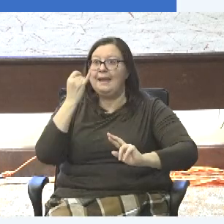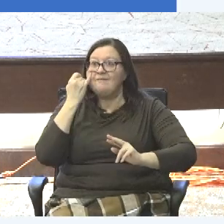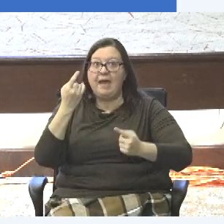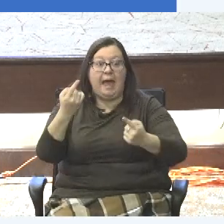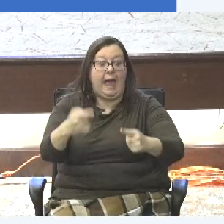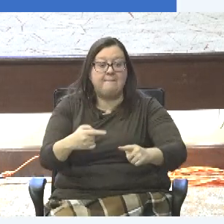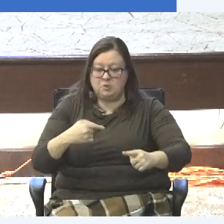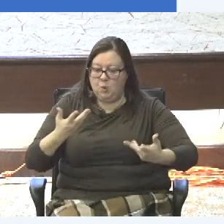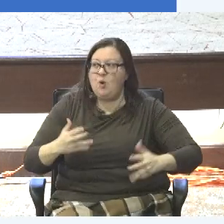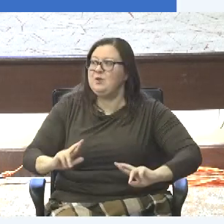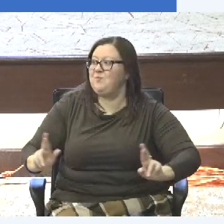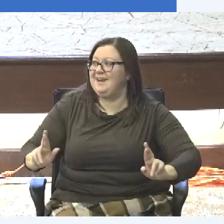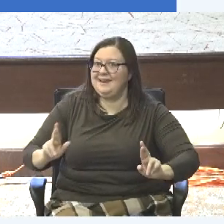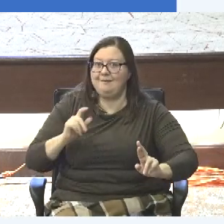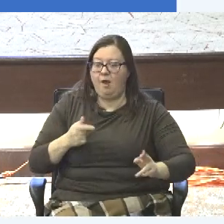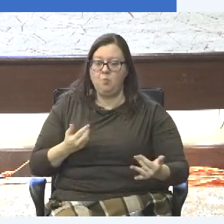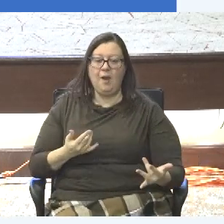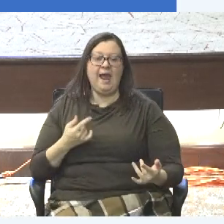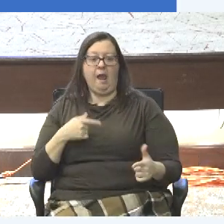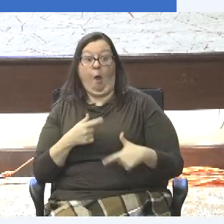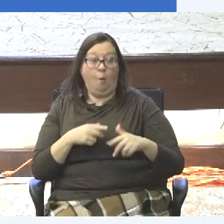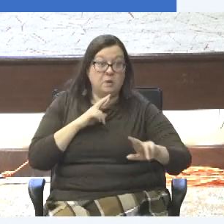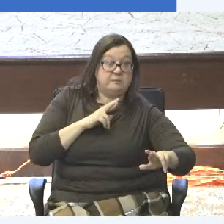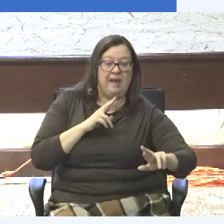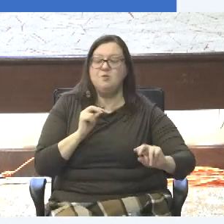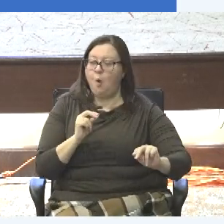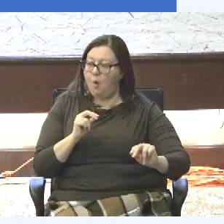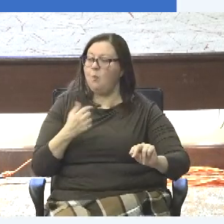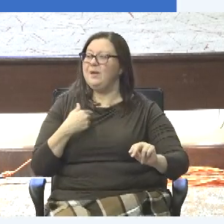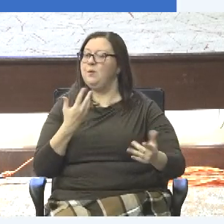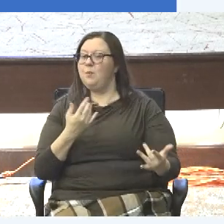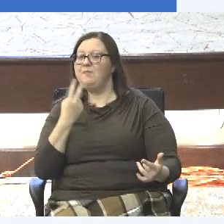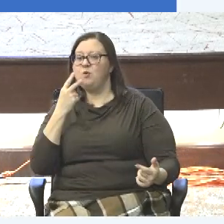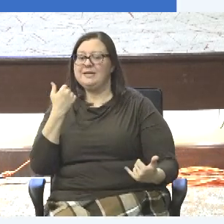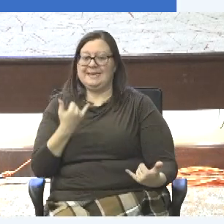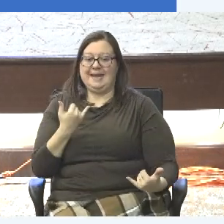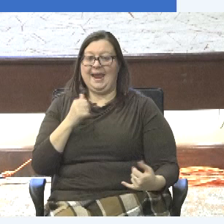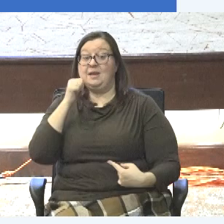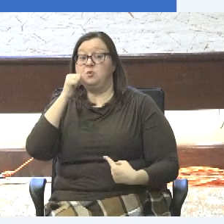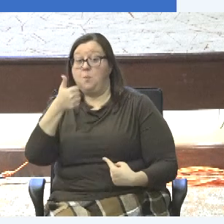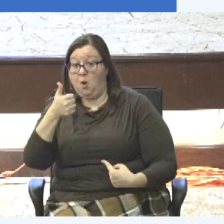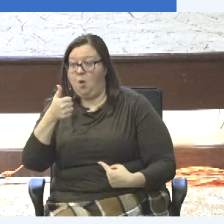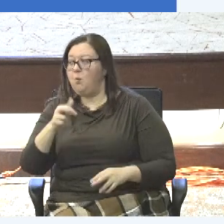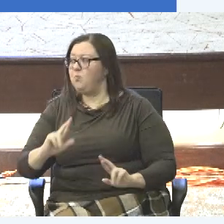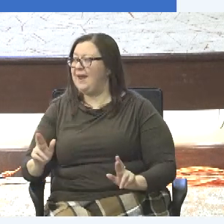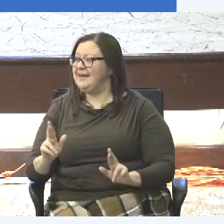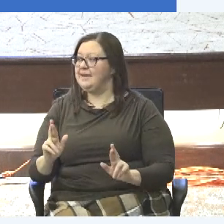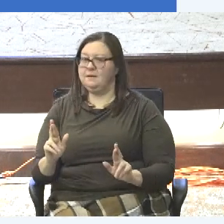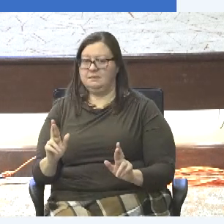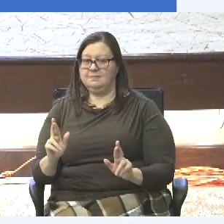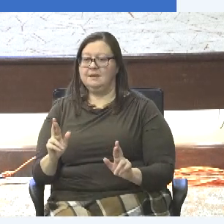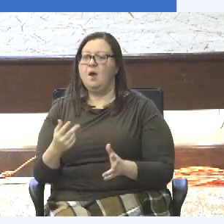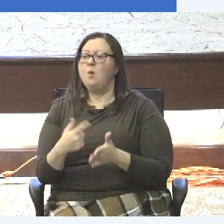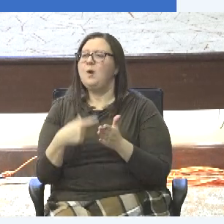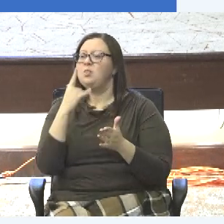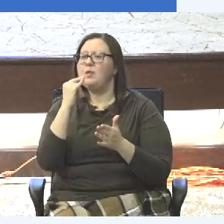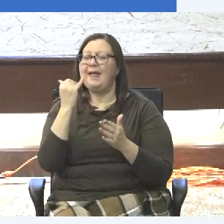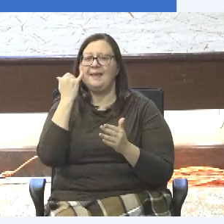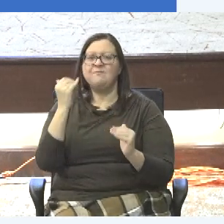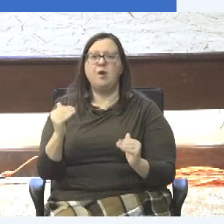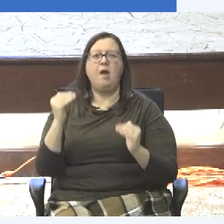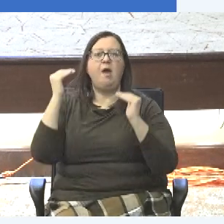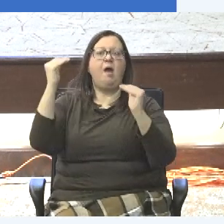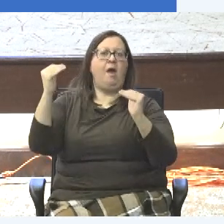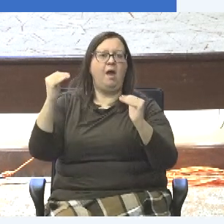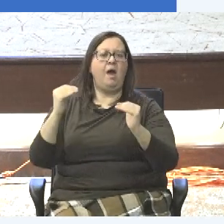strategically, looking at what not just today's needs, but tomorrow's needs, make sure we're prepared and ready for that. What does the next level look like? How do we move forward? How